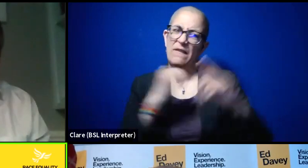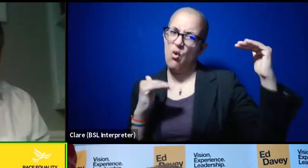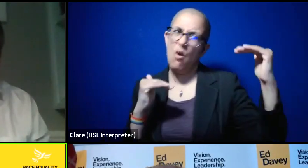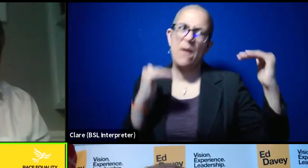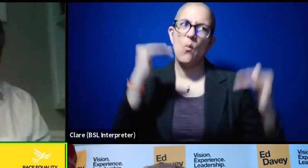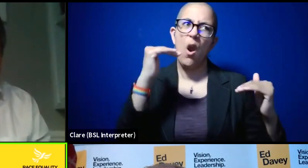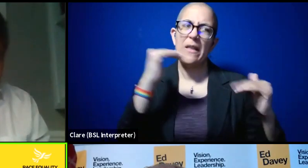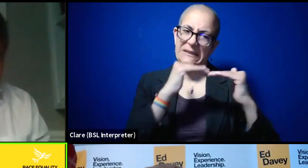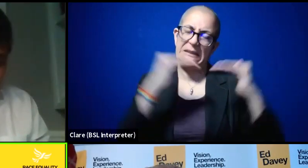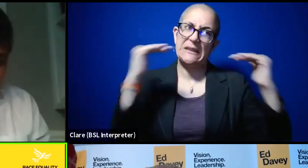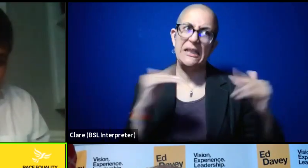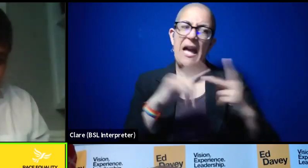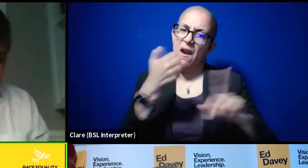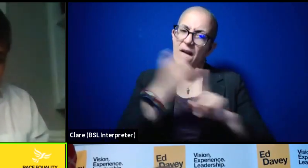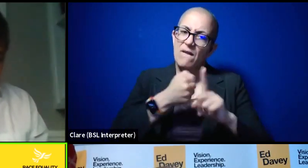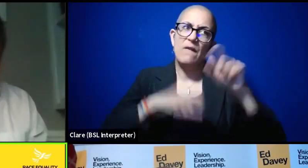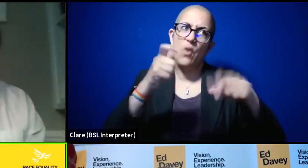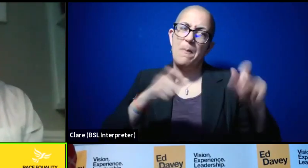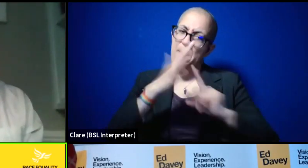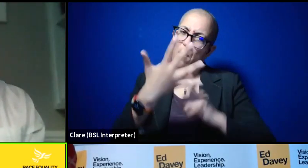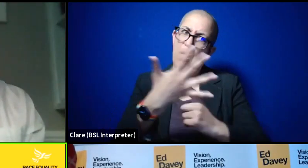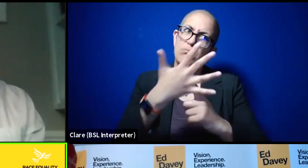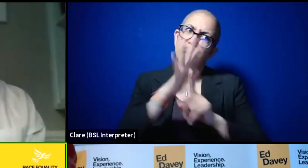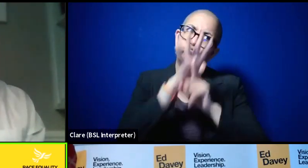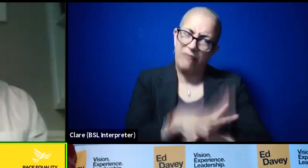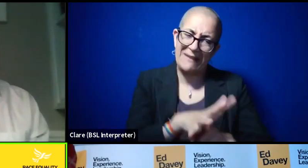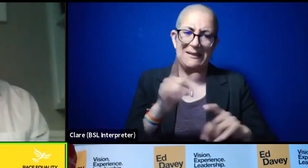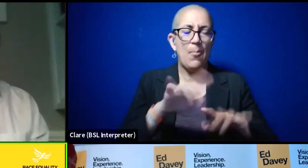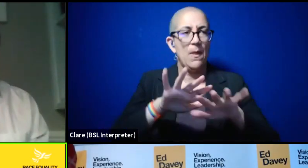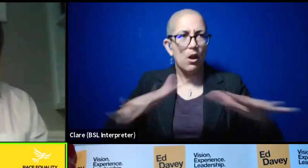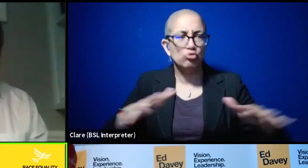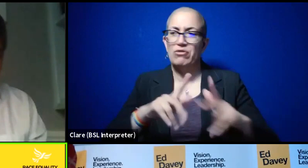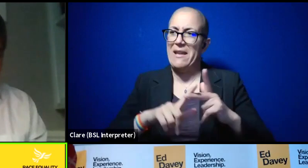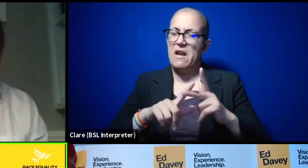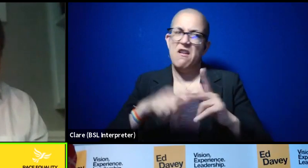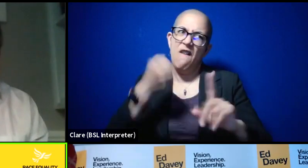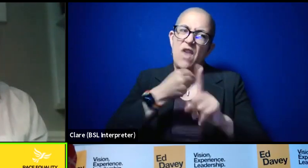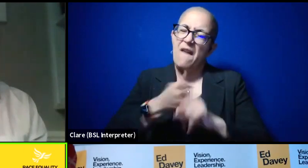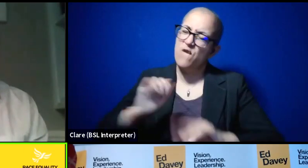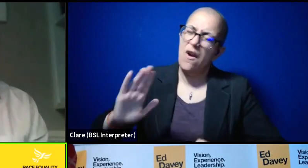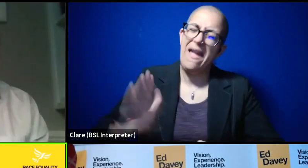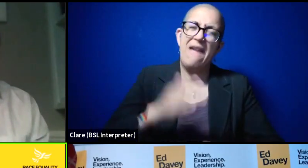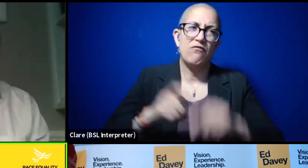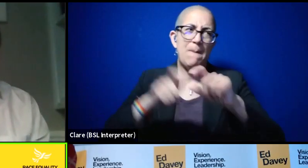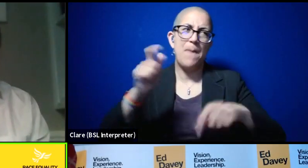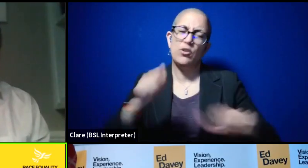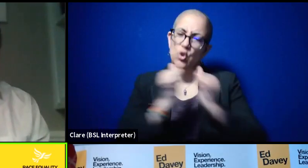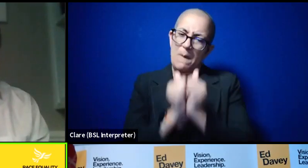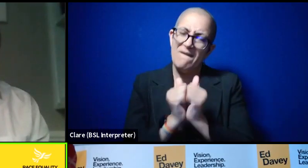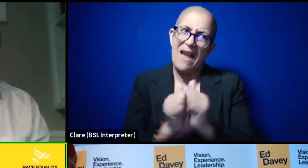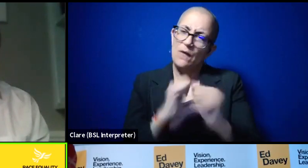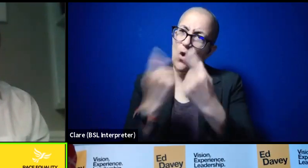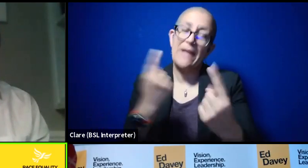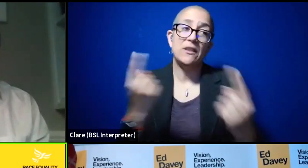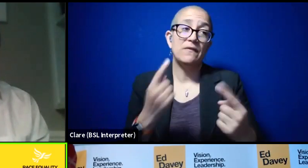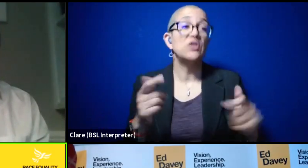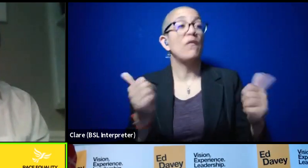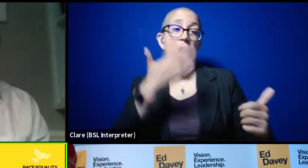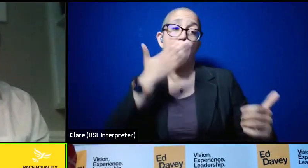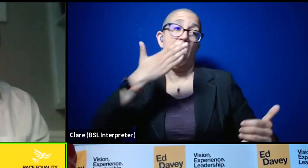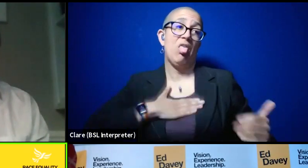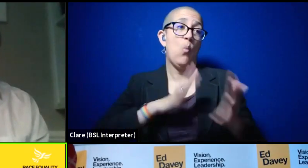for people who are being oppressed in our country, and I fight for every person to be valued for the individual that they are, then you can call me woke, and